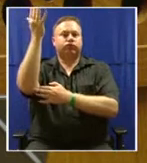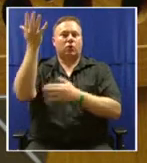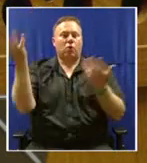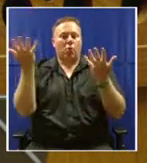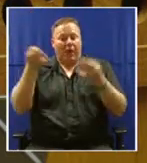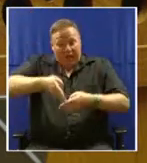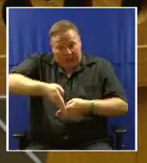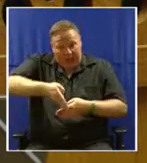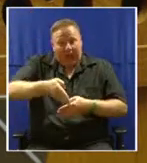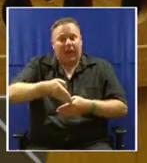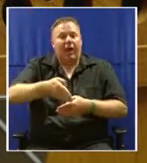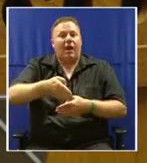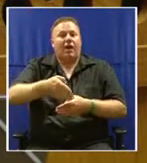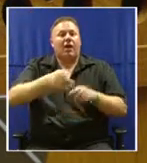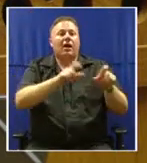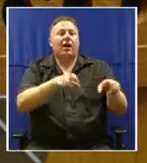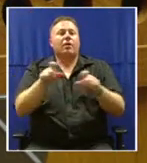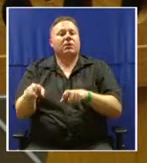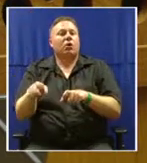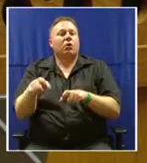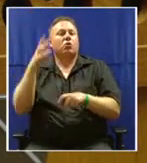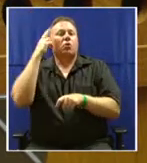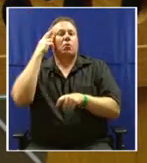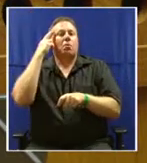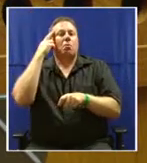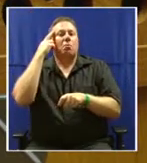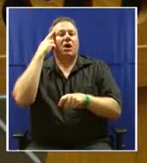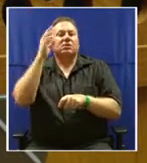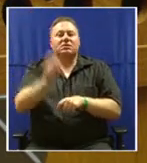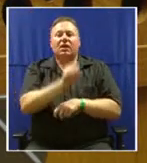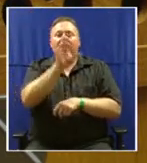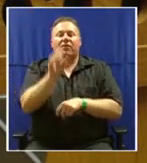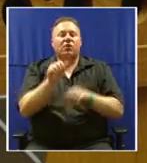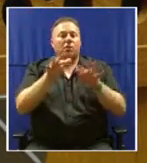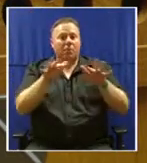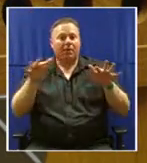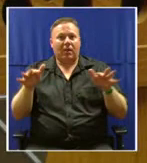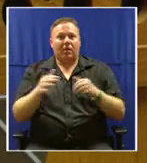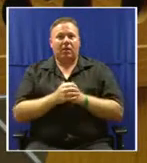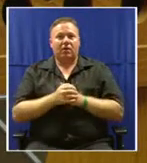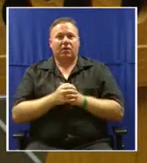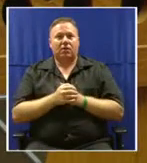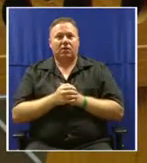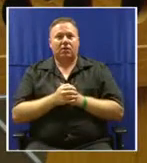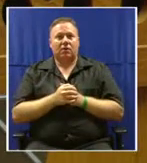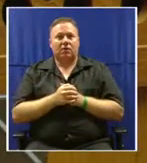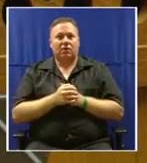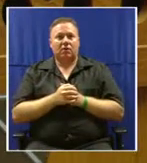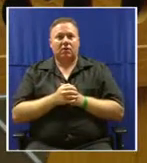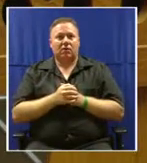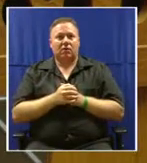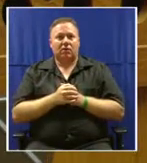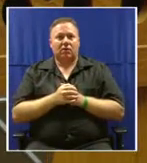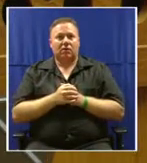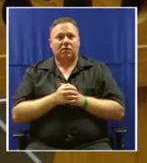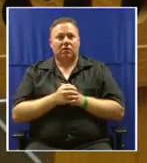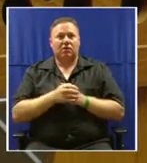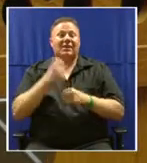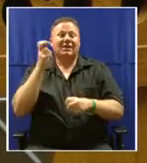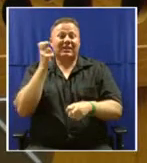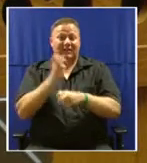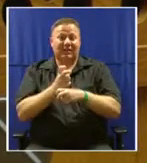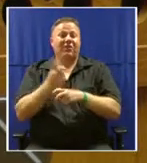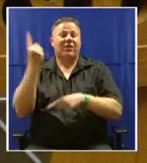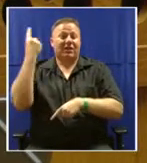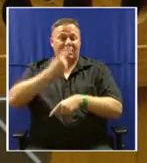Cape Town, where he reminded South Africans that there were difficult days